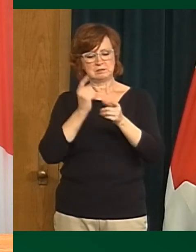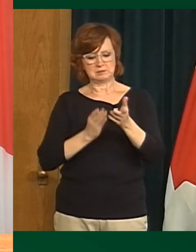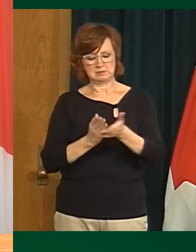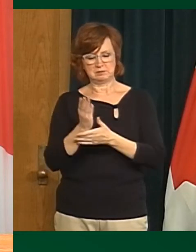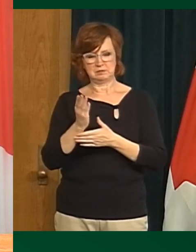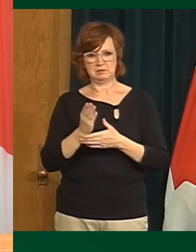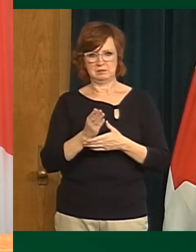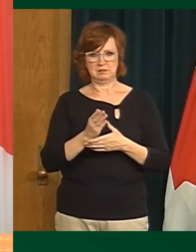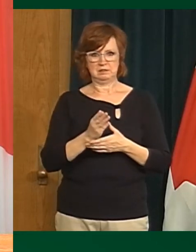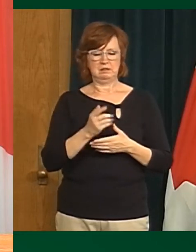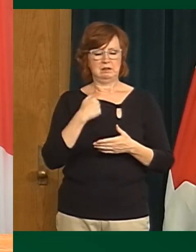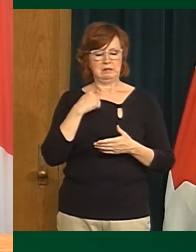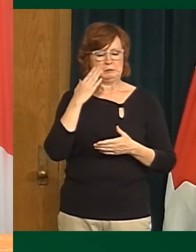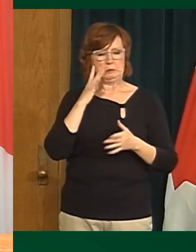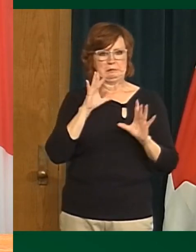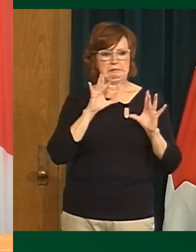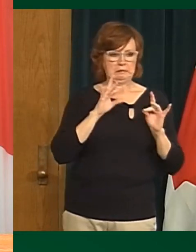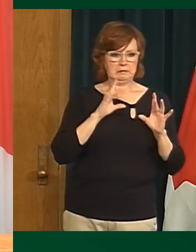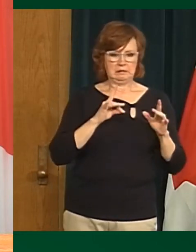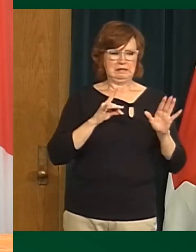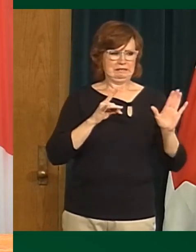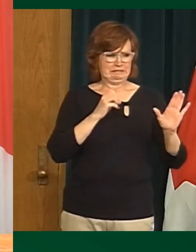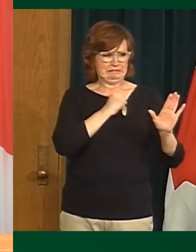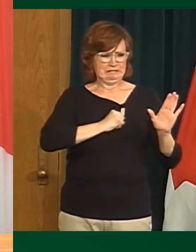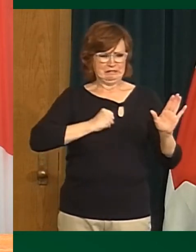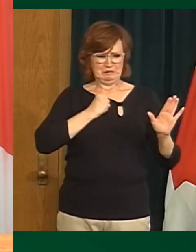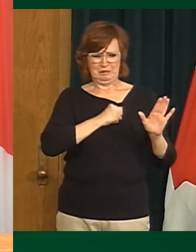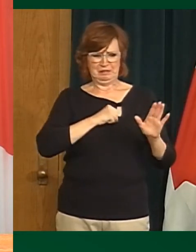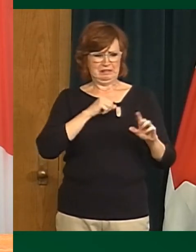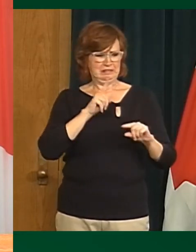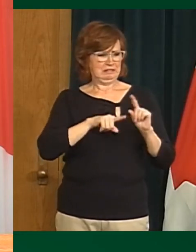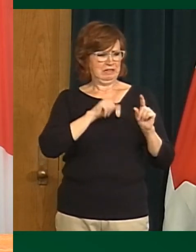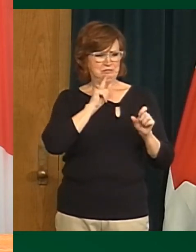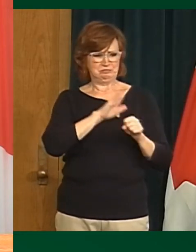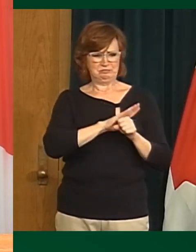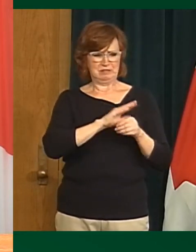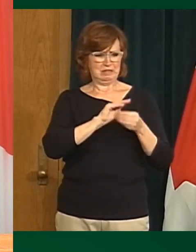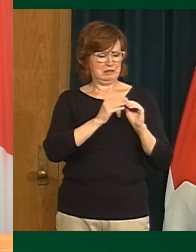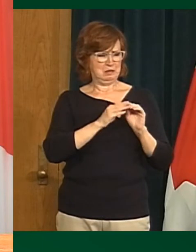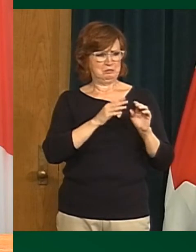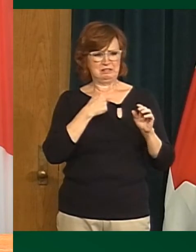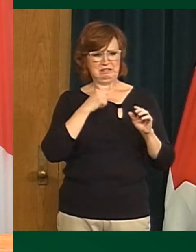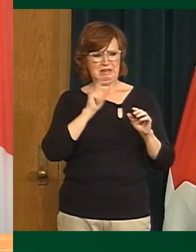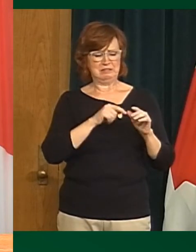think, adhere to this process so that we don't, even though sometimes,